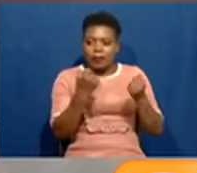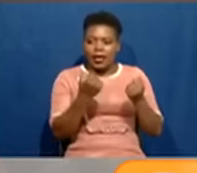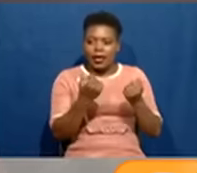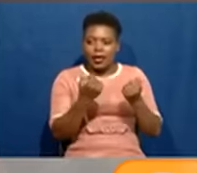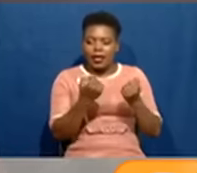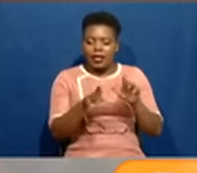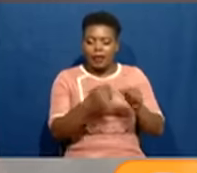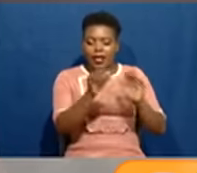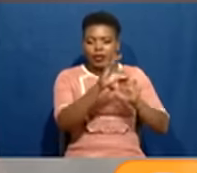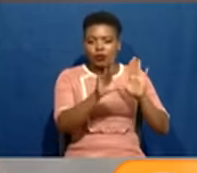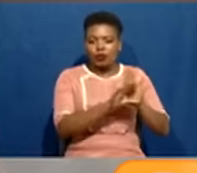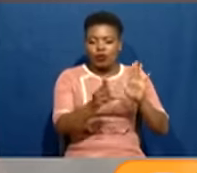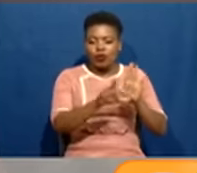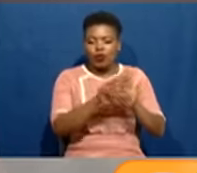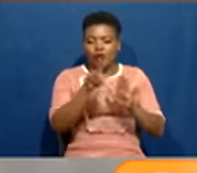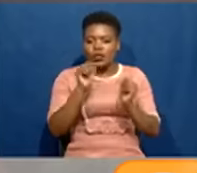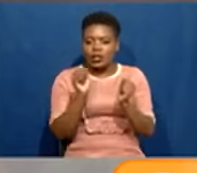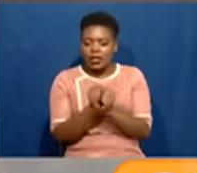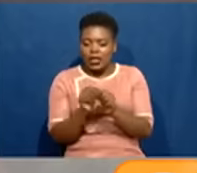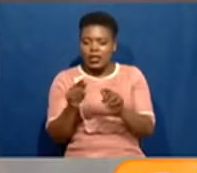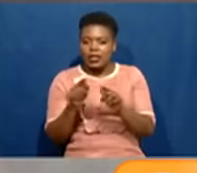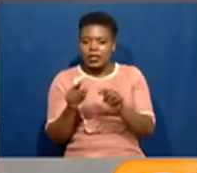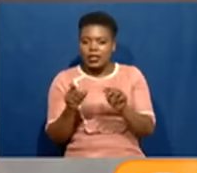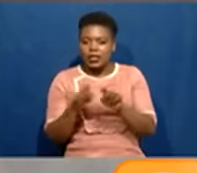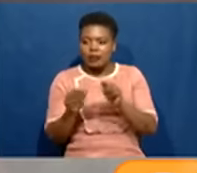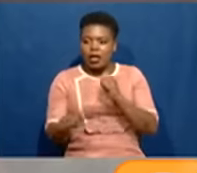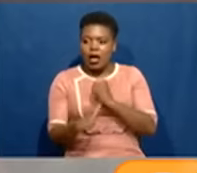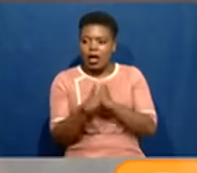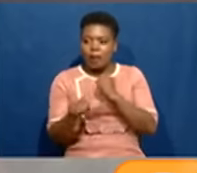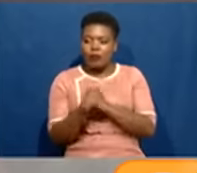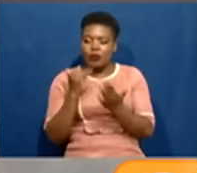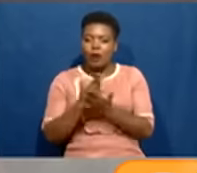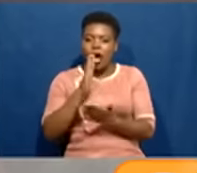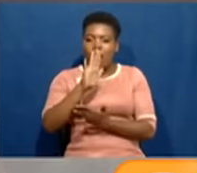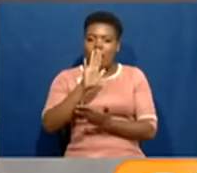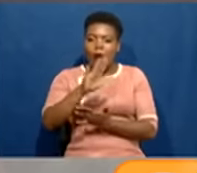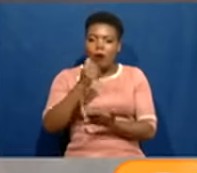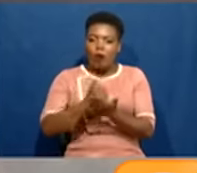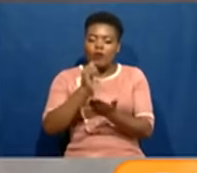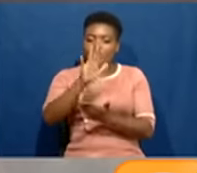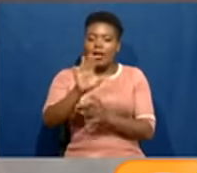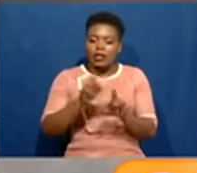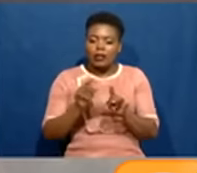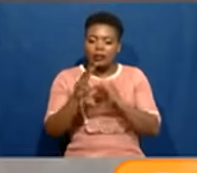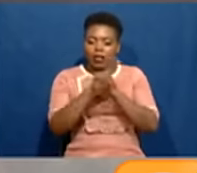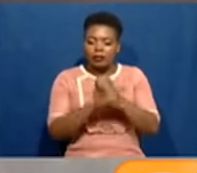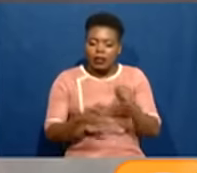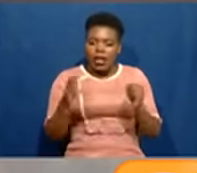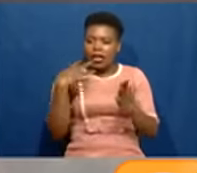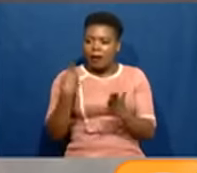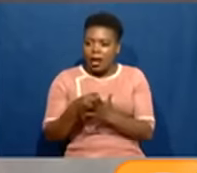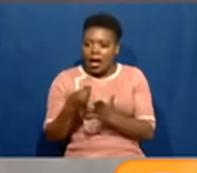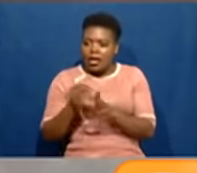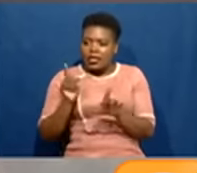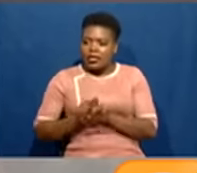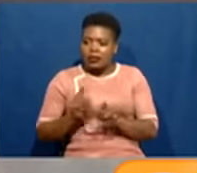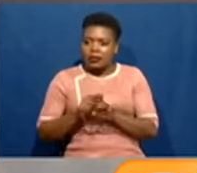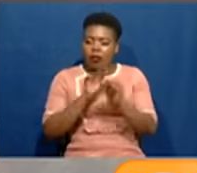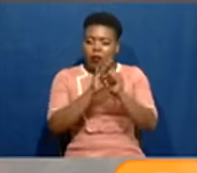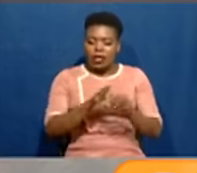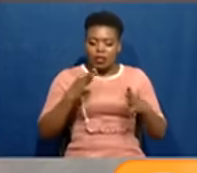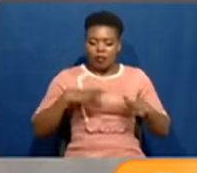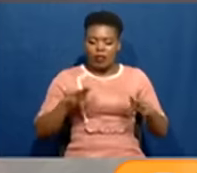2010 Constitution and resorted to abuse his office by extortion and taking advantage of the less fortunate. And